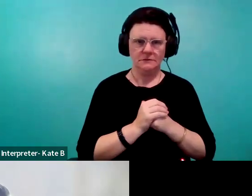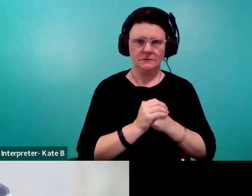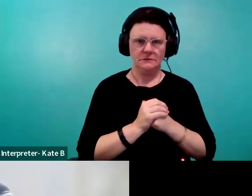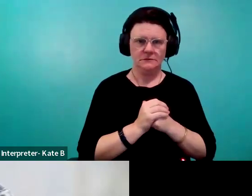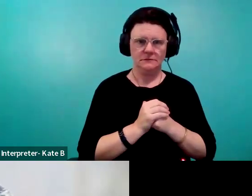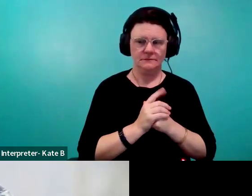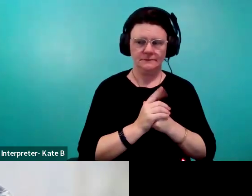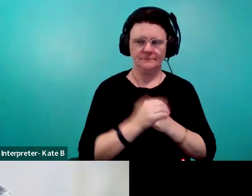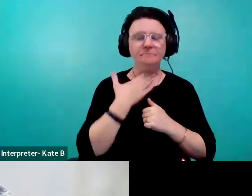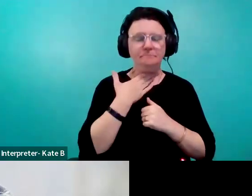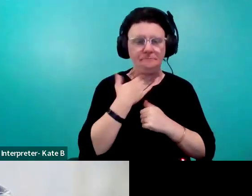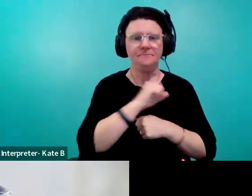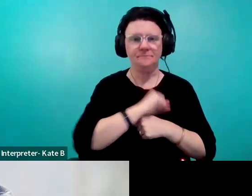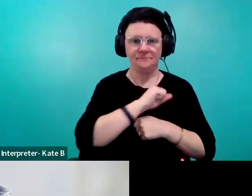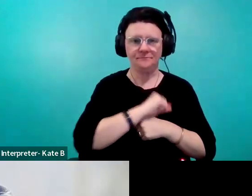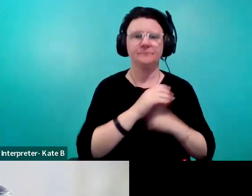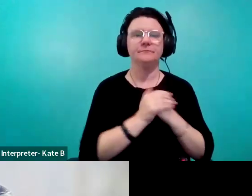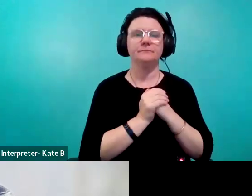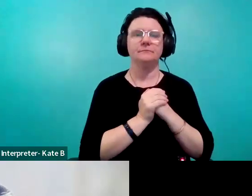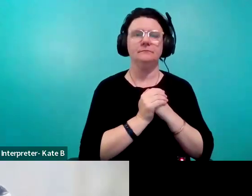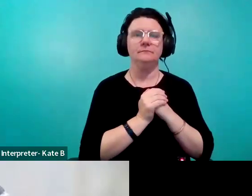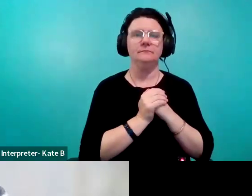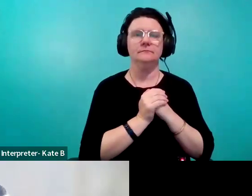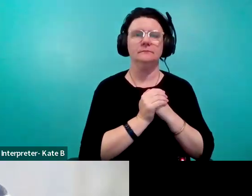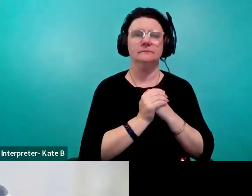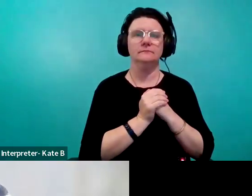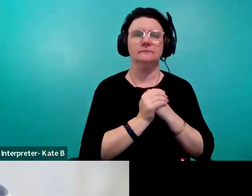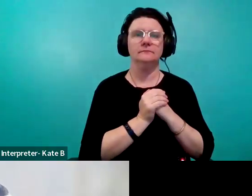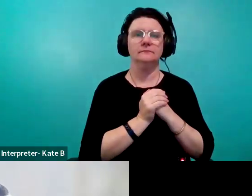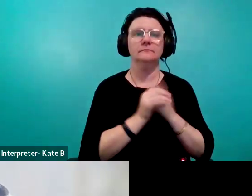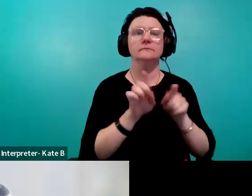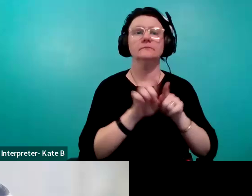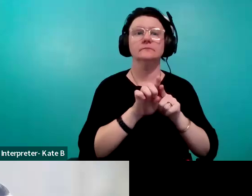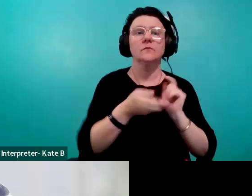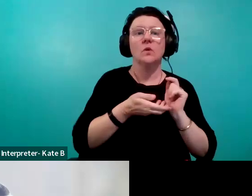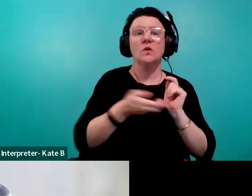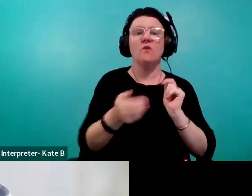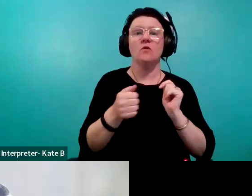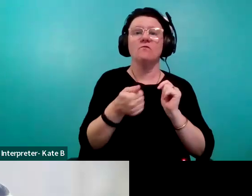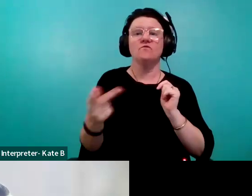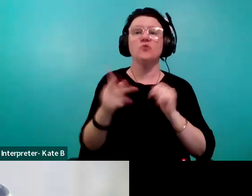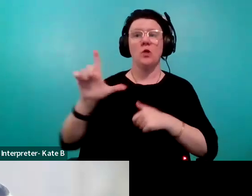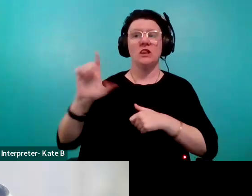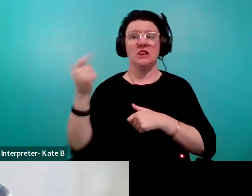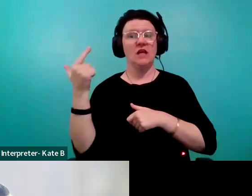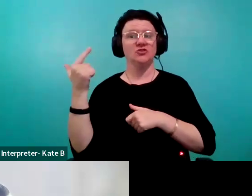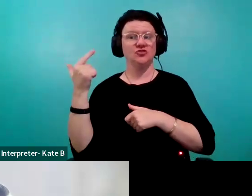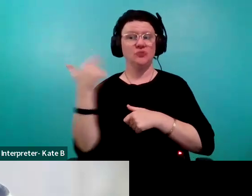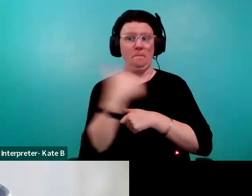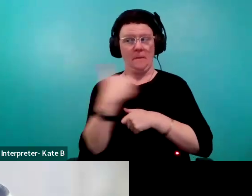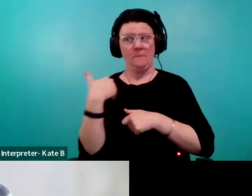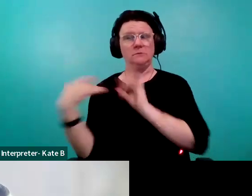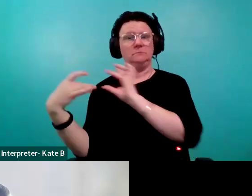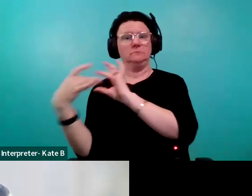So, and then we've also invited a couple of legislators to make